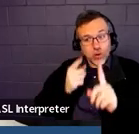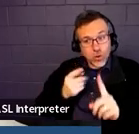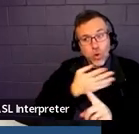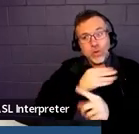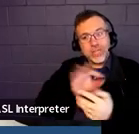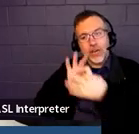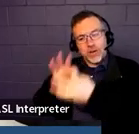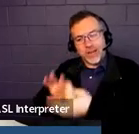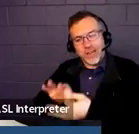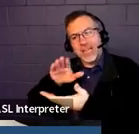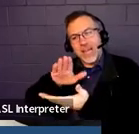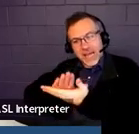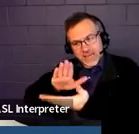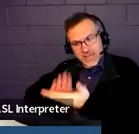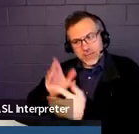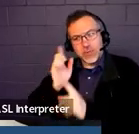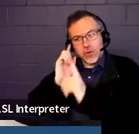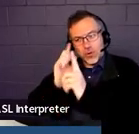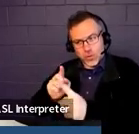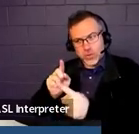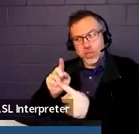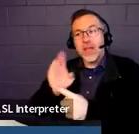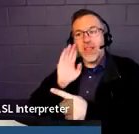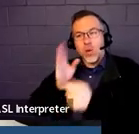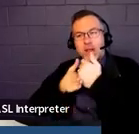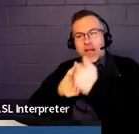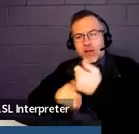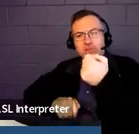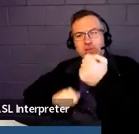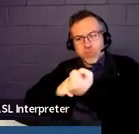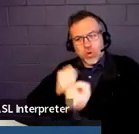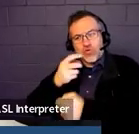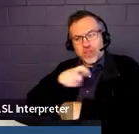goals to support the transition goals. So